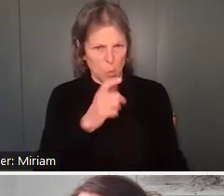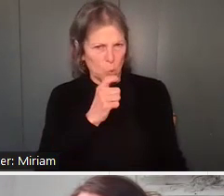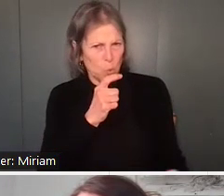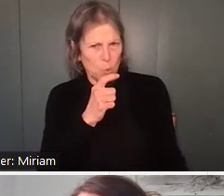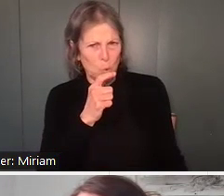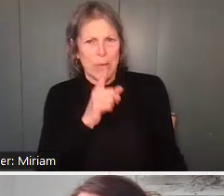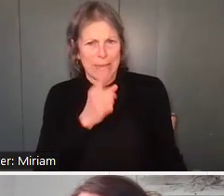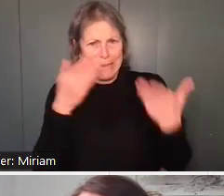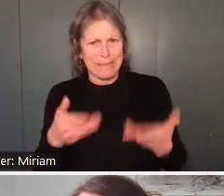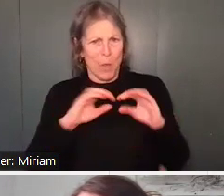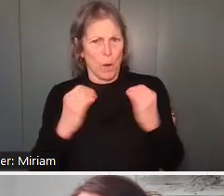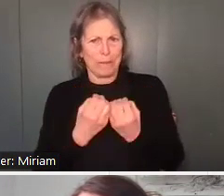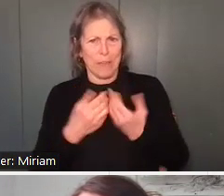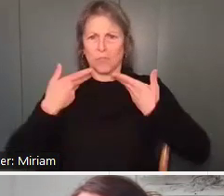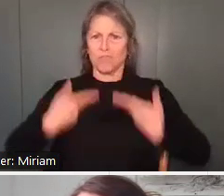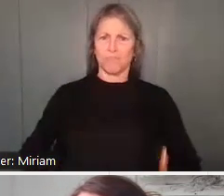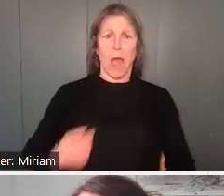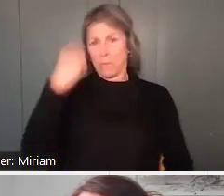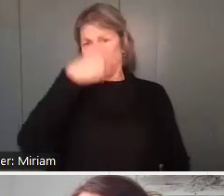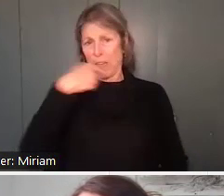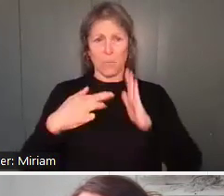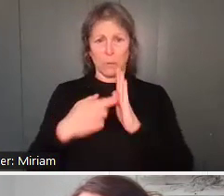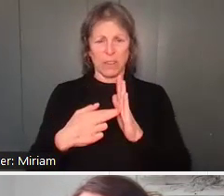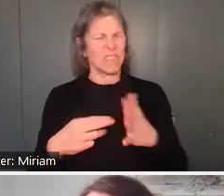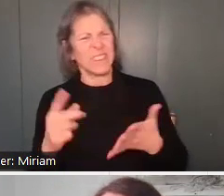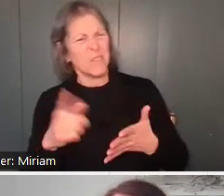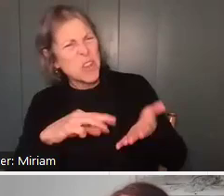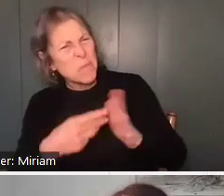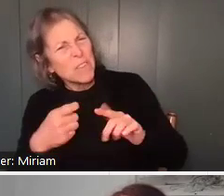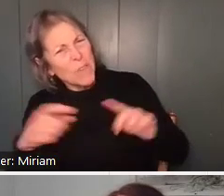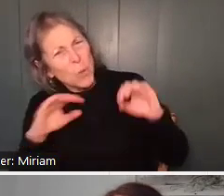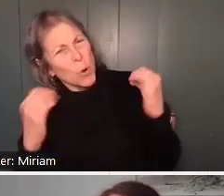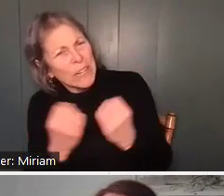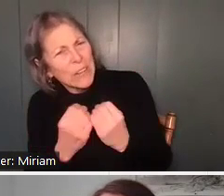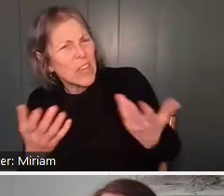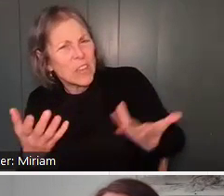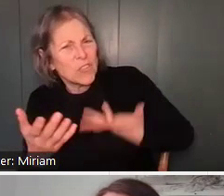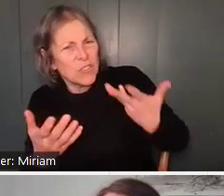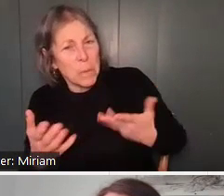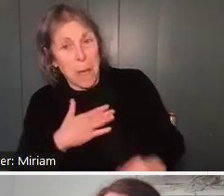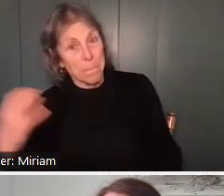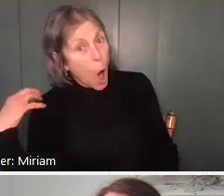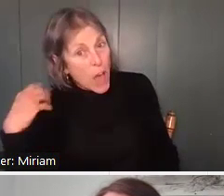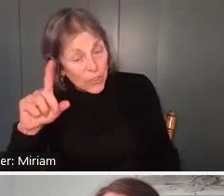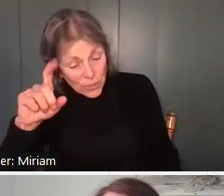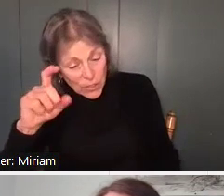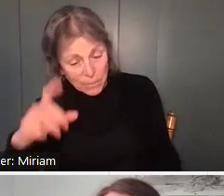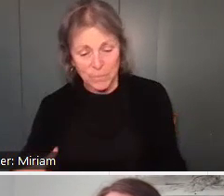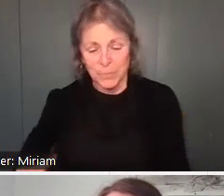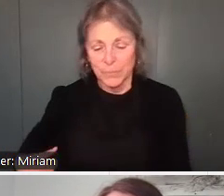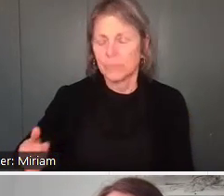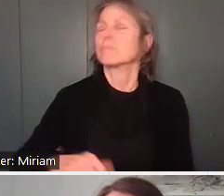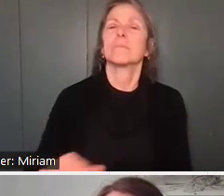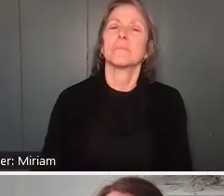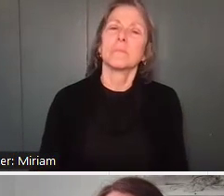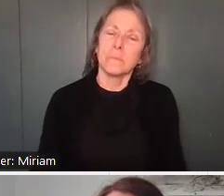the organization, like that face, and they're gonna be like, what do you mean from the organization? I'm just gonna Well, give you one from my boss. Well, I just mean